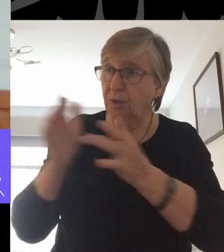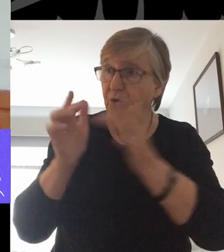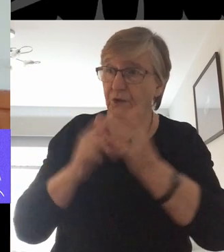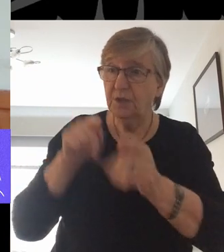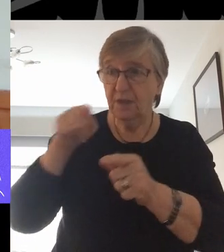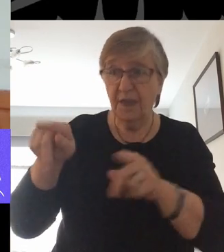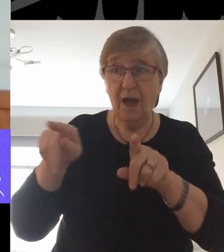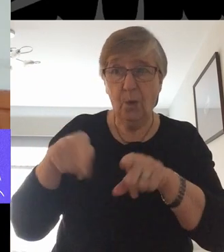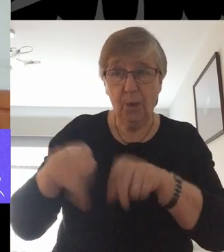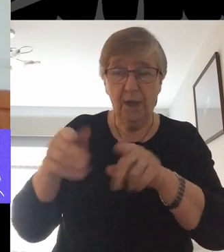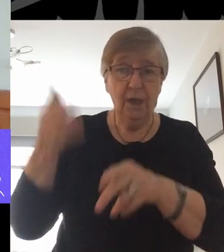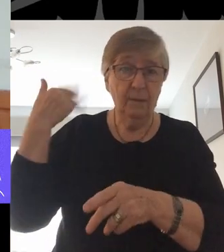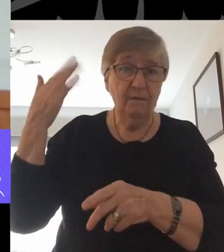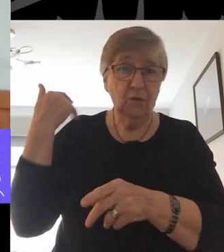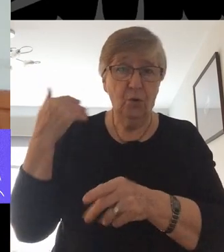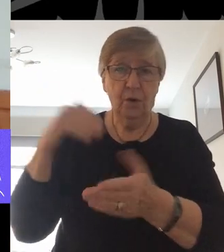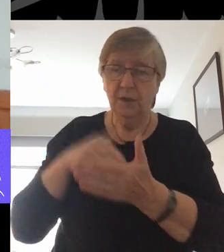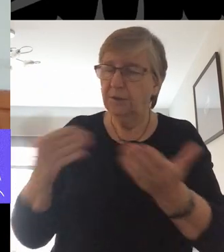no longer.